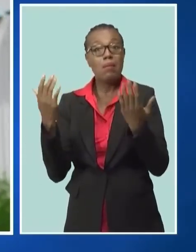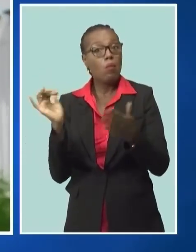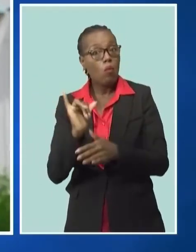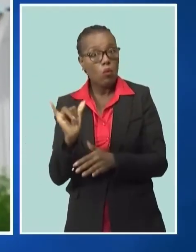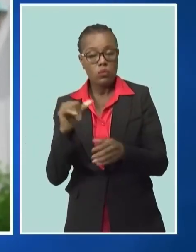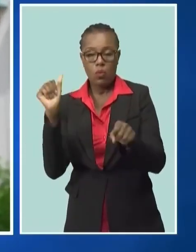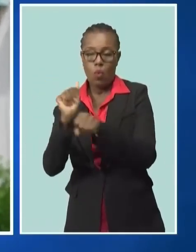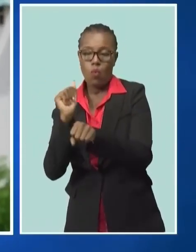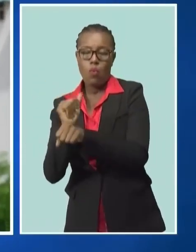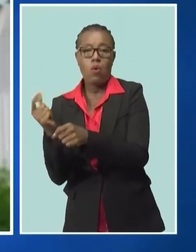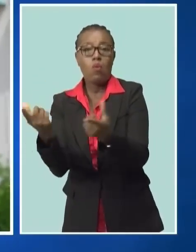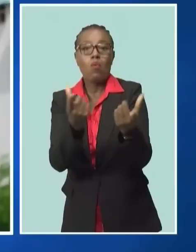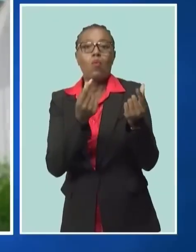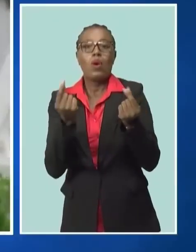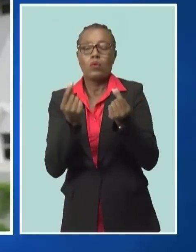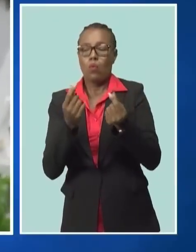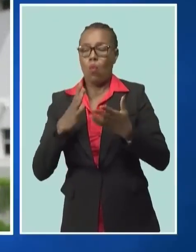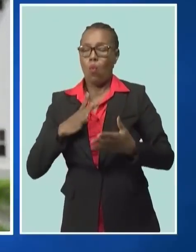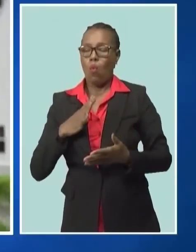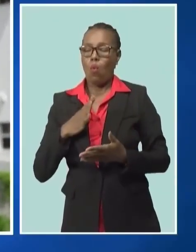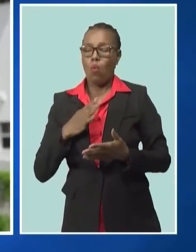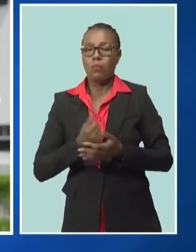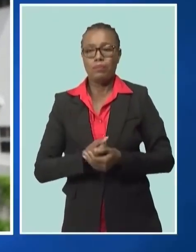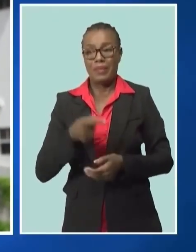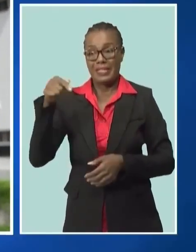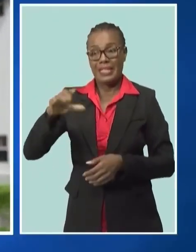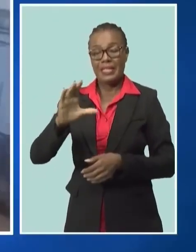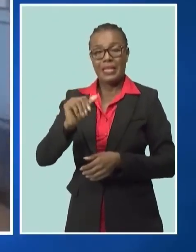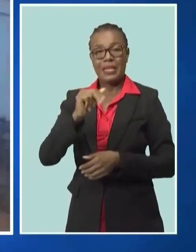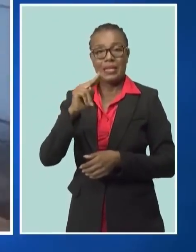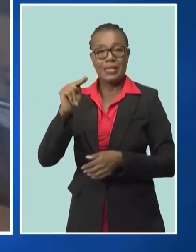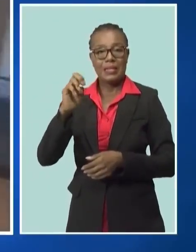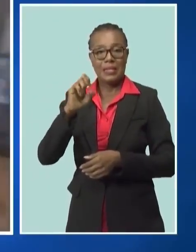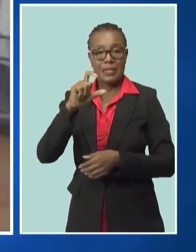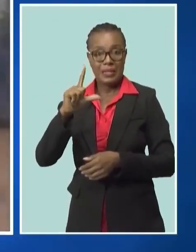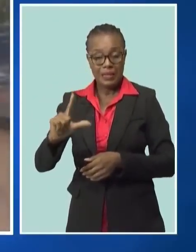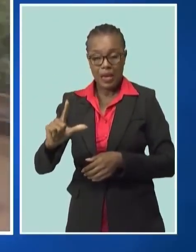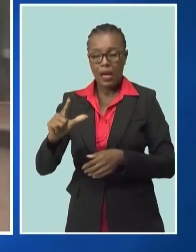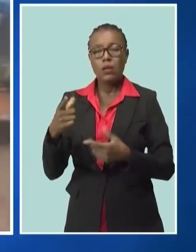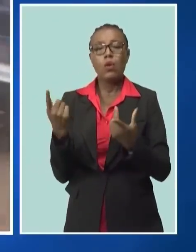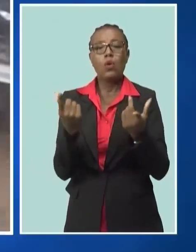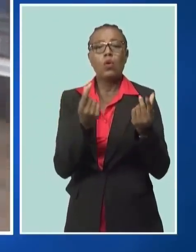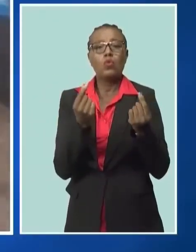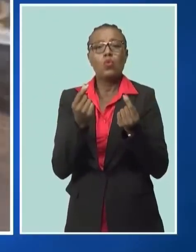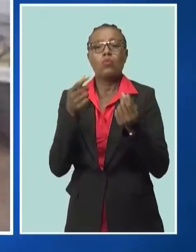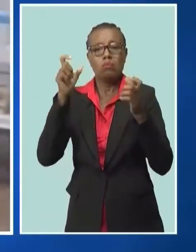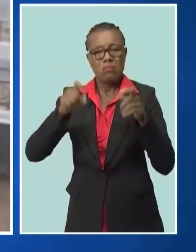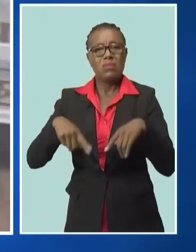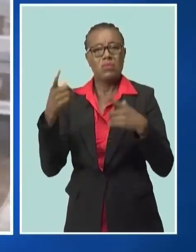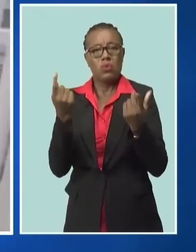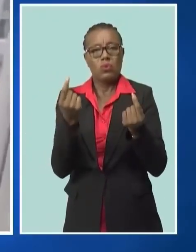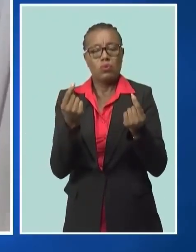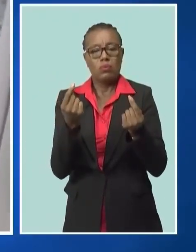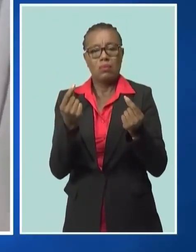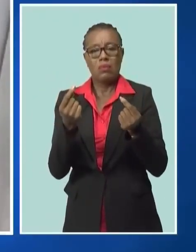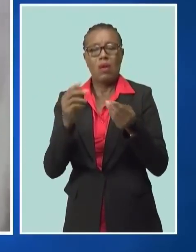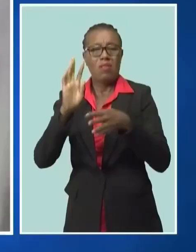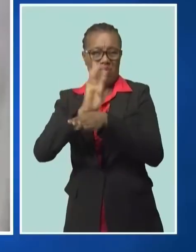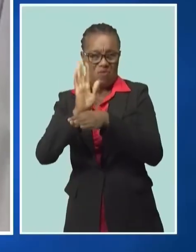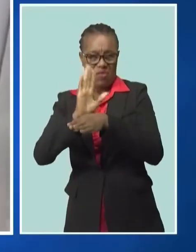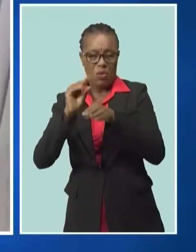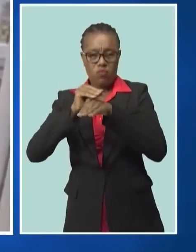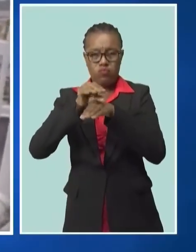canal did exactly what it was supposed to do. There was a video circulating saying that Speightstown has flooded,